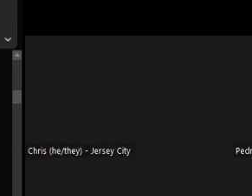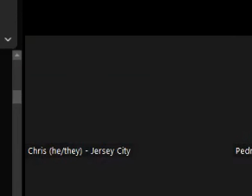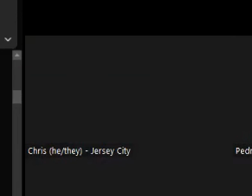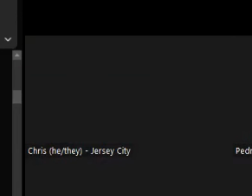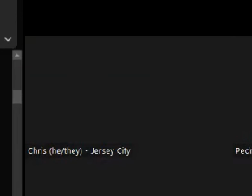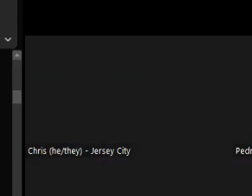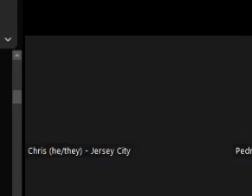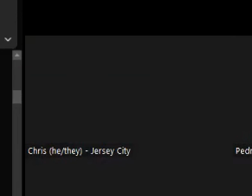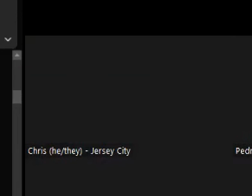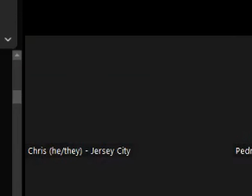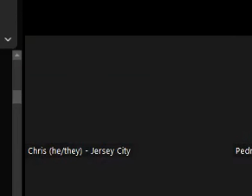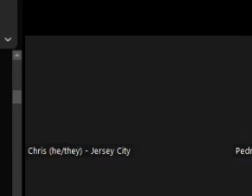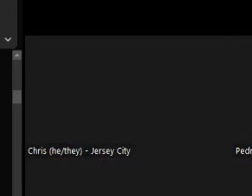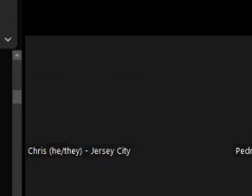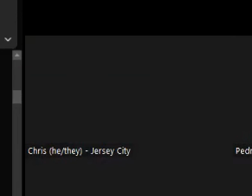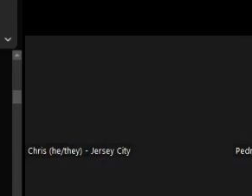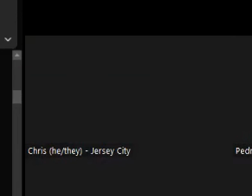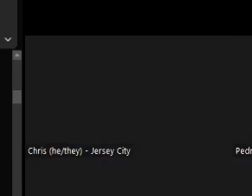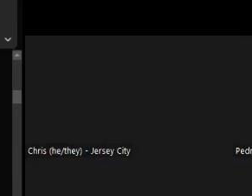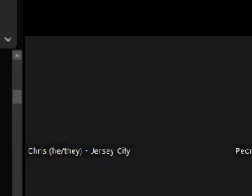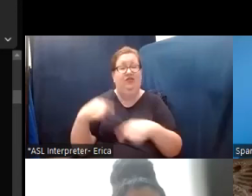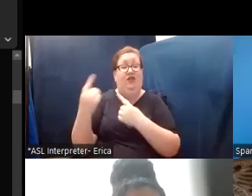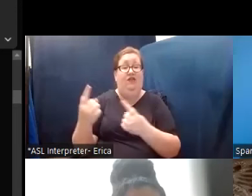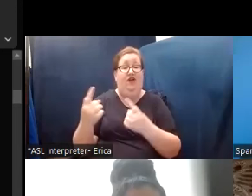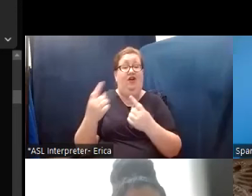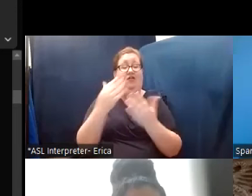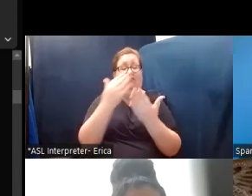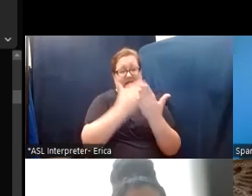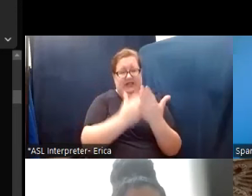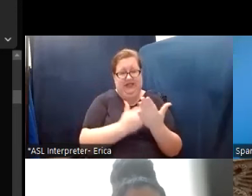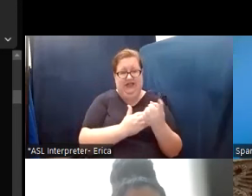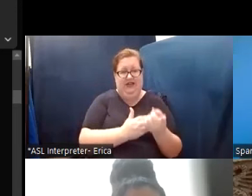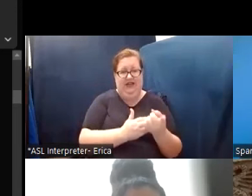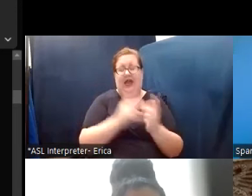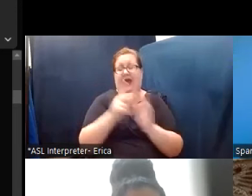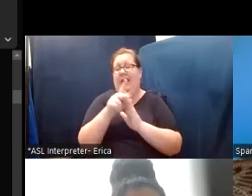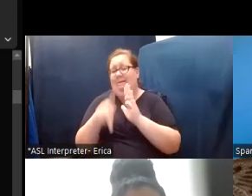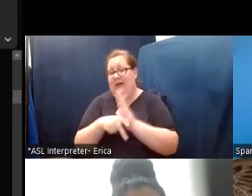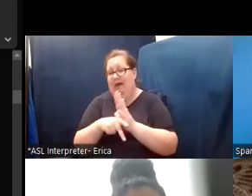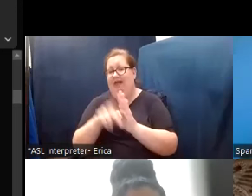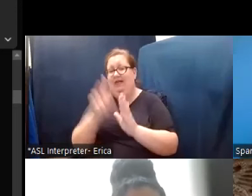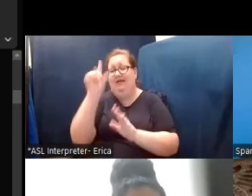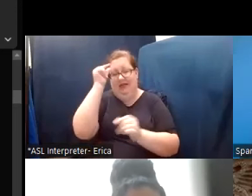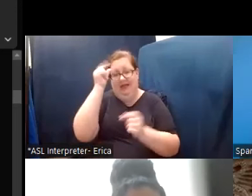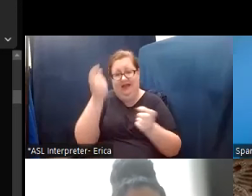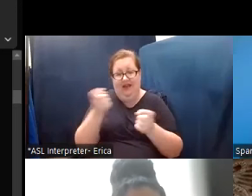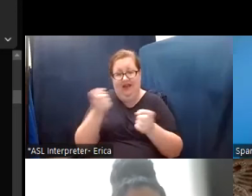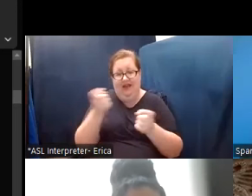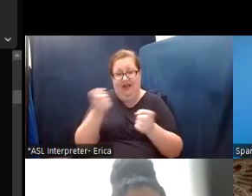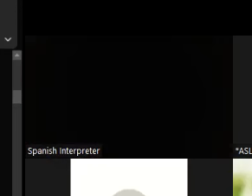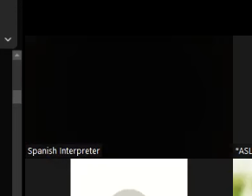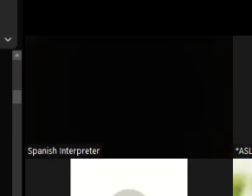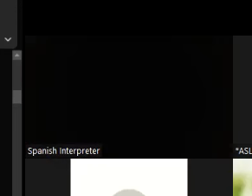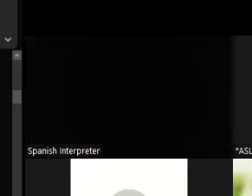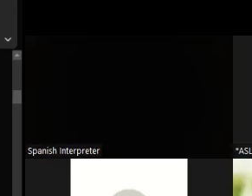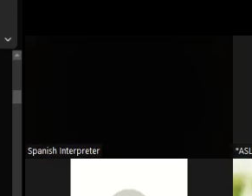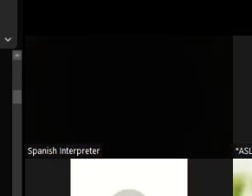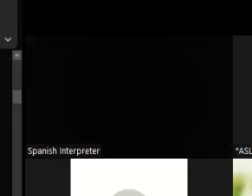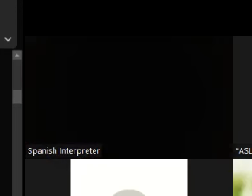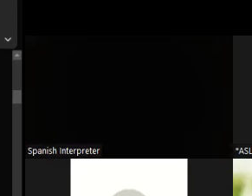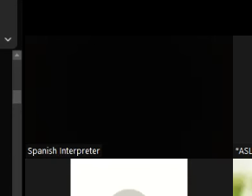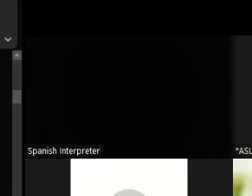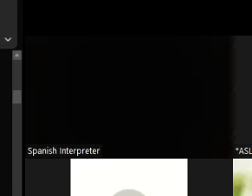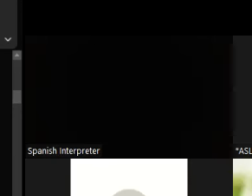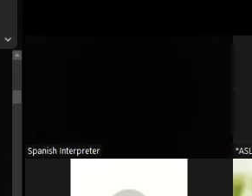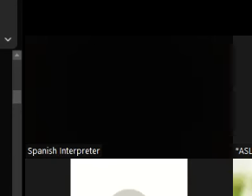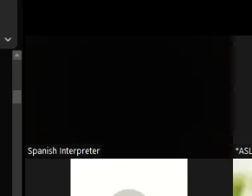far in our process are listed below, as well as policy and governance, service and program development types of actions for